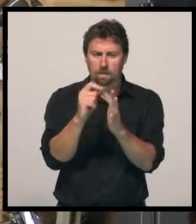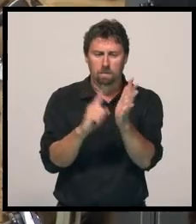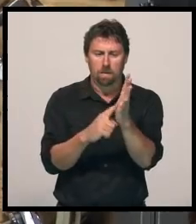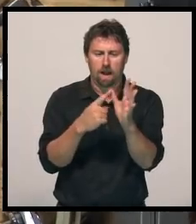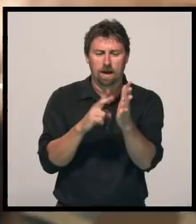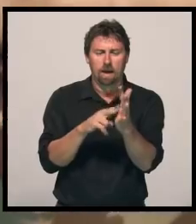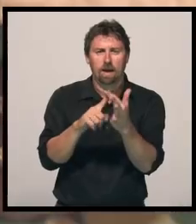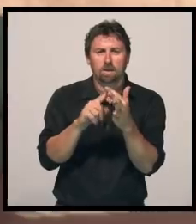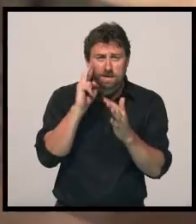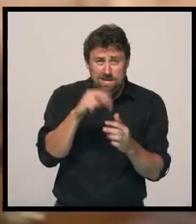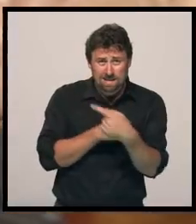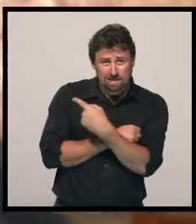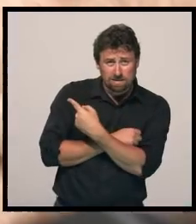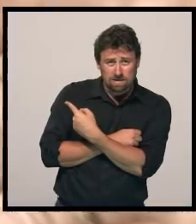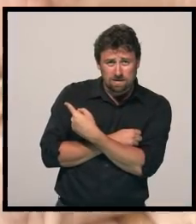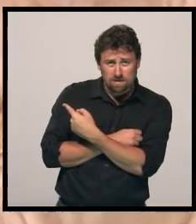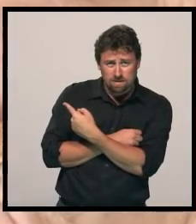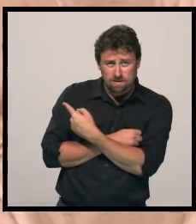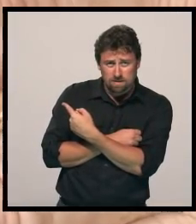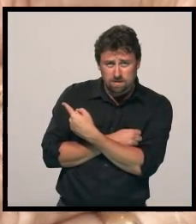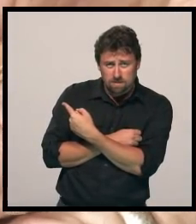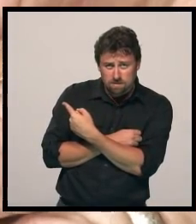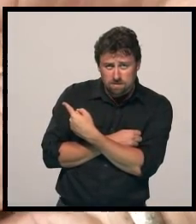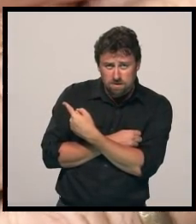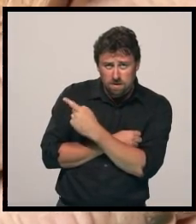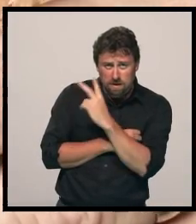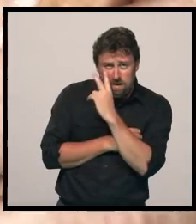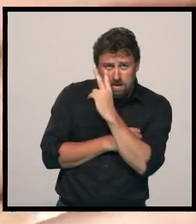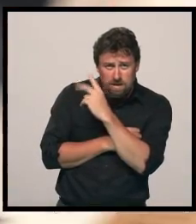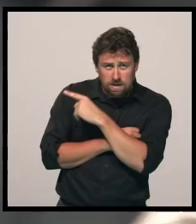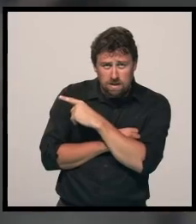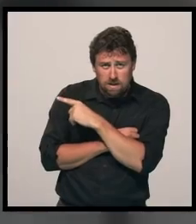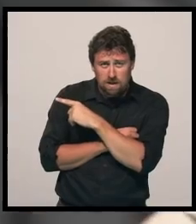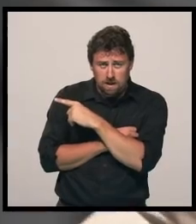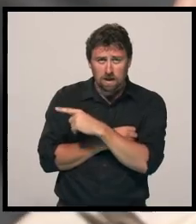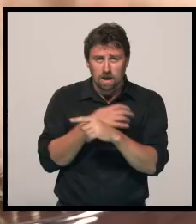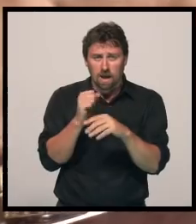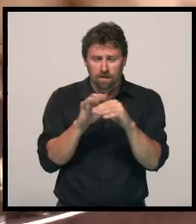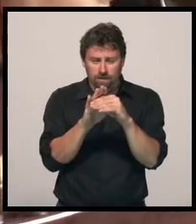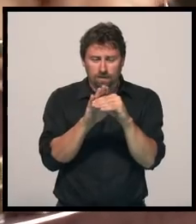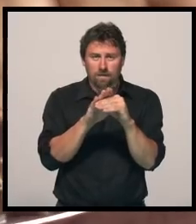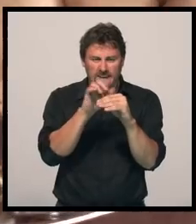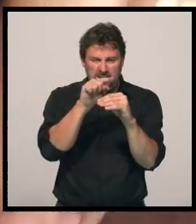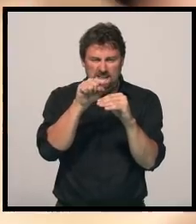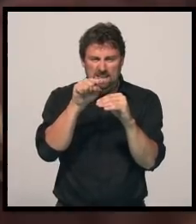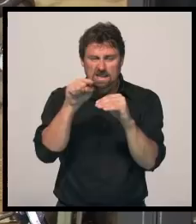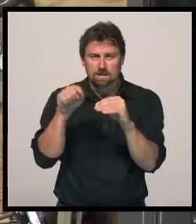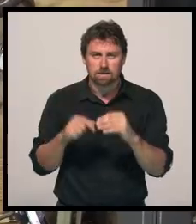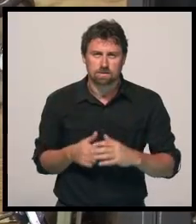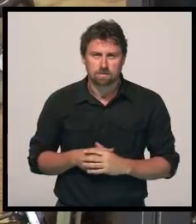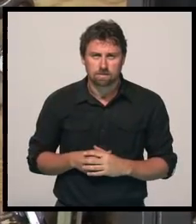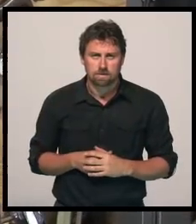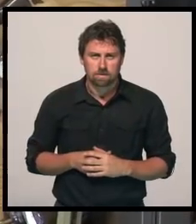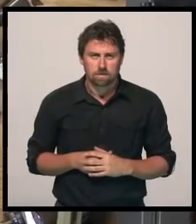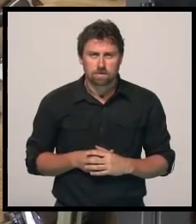I'm not sure if we can get a close up of that, but if we can, it's got a serrated edge. So what